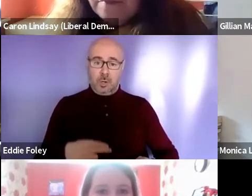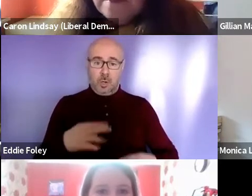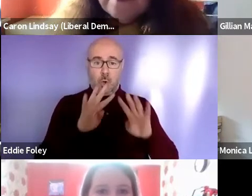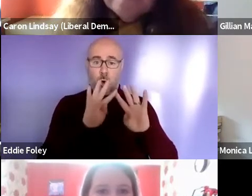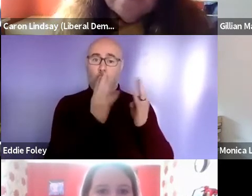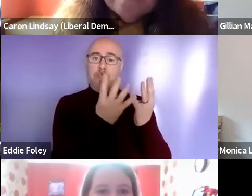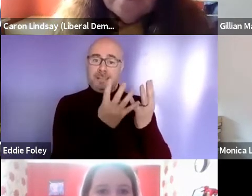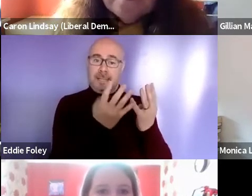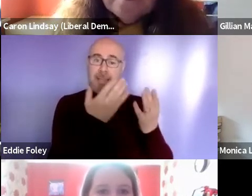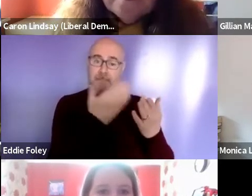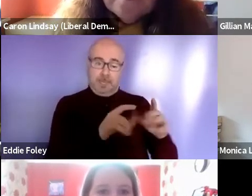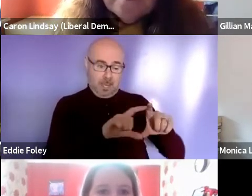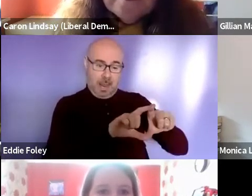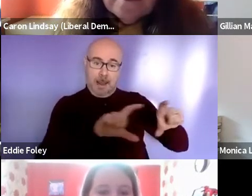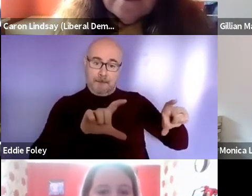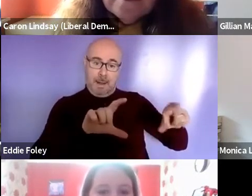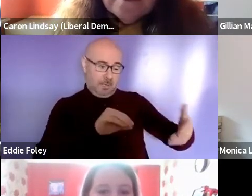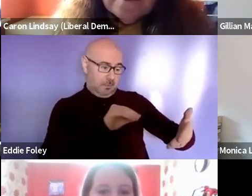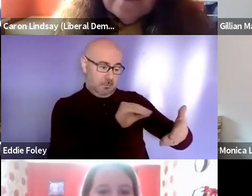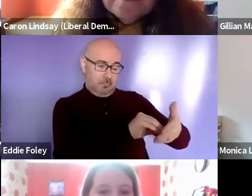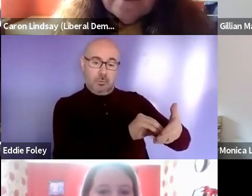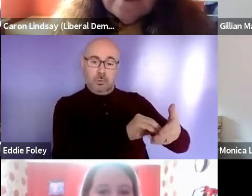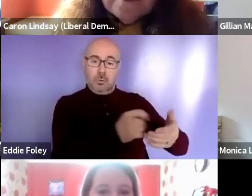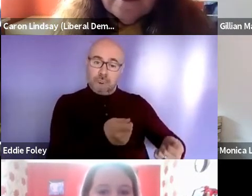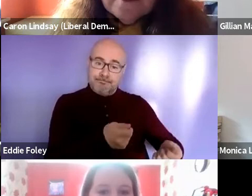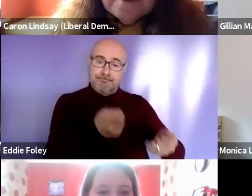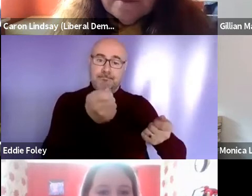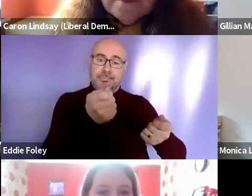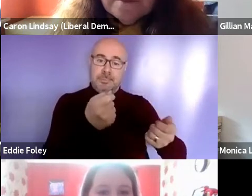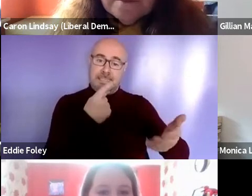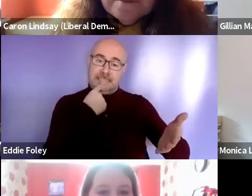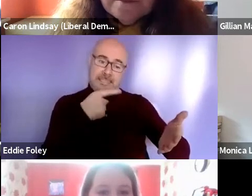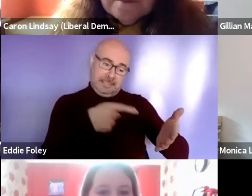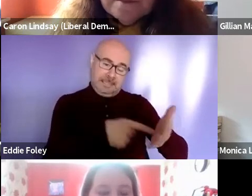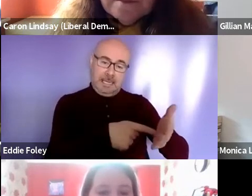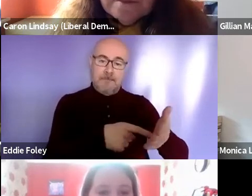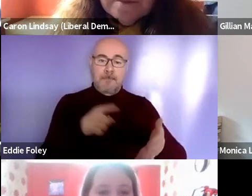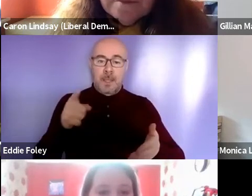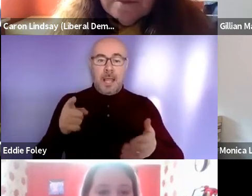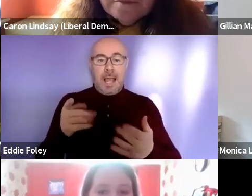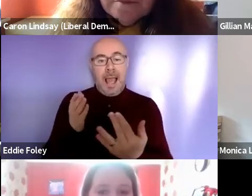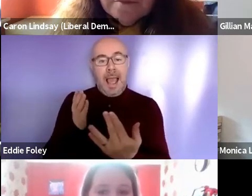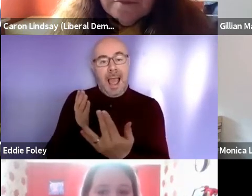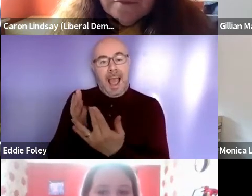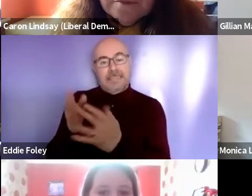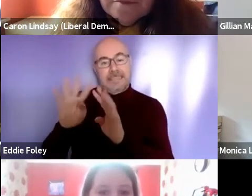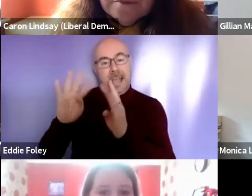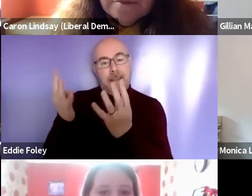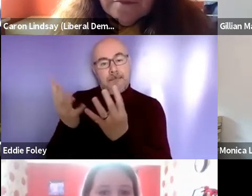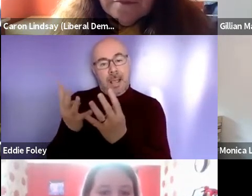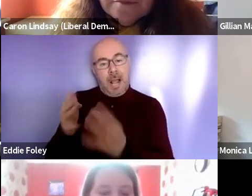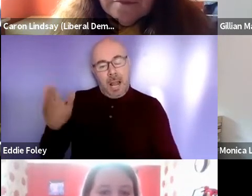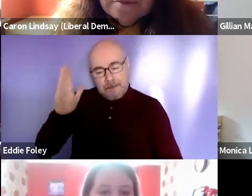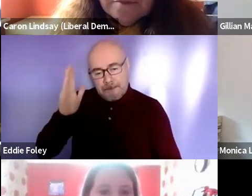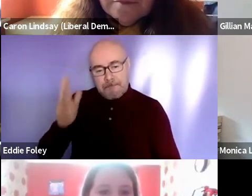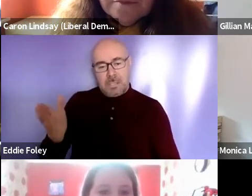amendments. The issue that Ian raised about access panels becoming a statutory consultee. So I put that forward to the planning